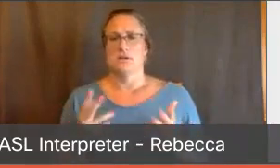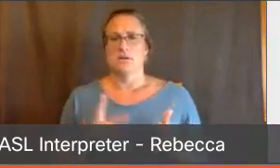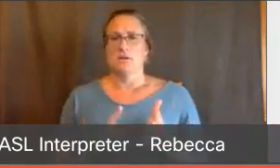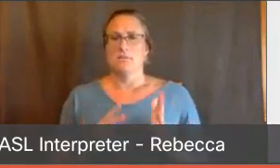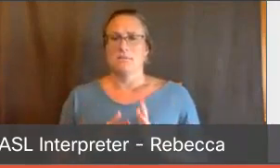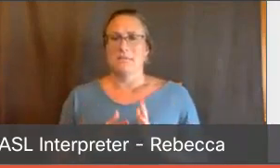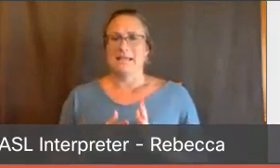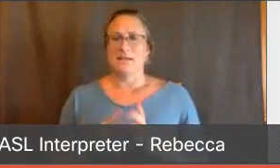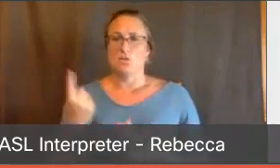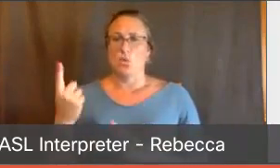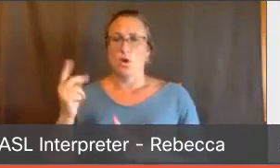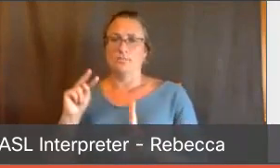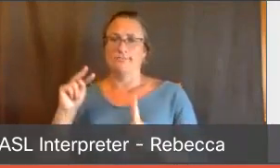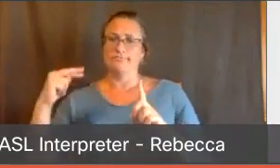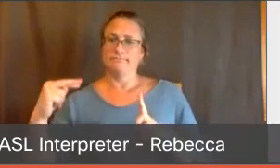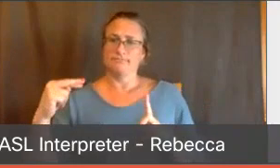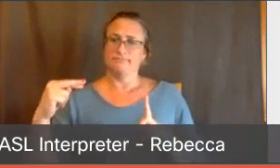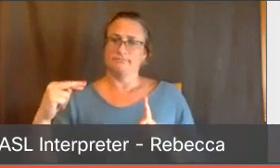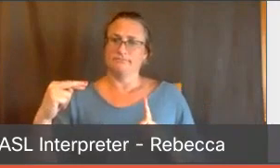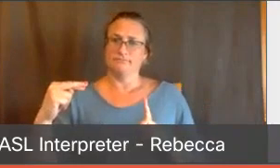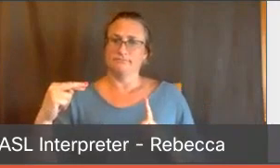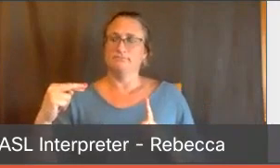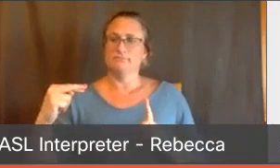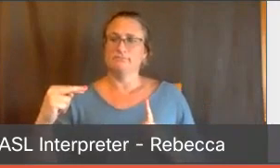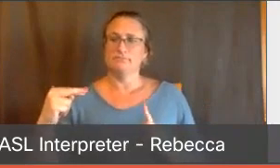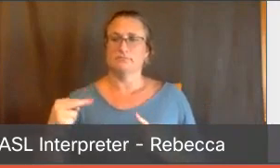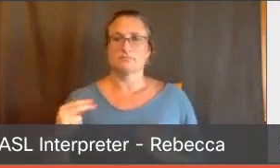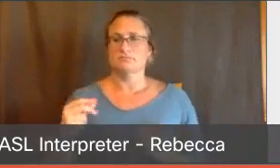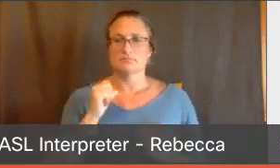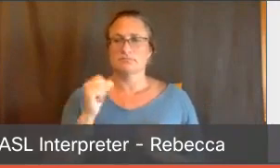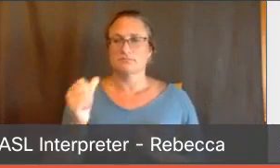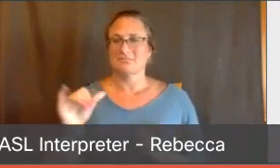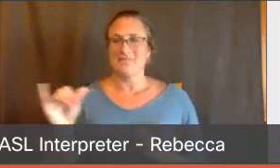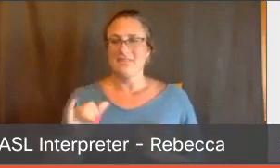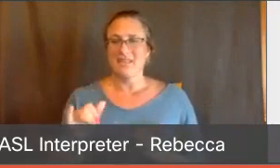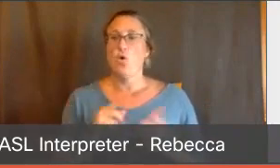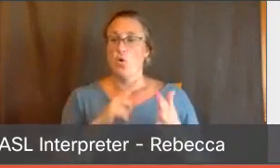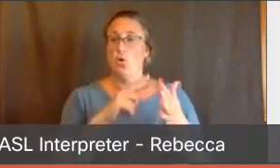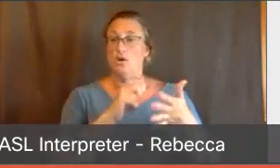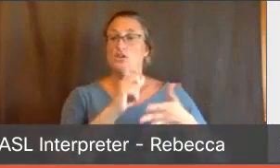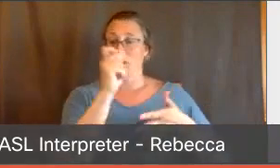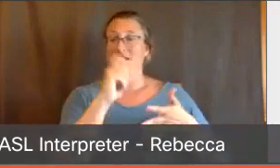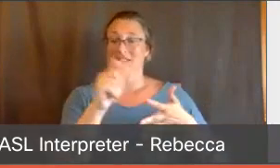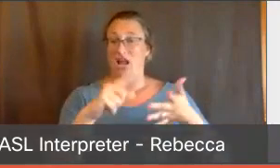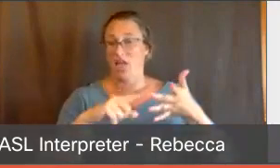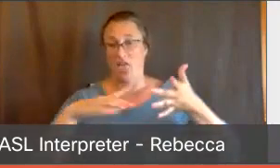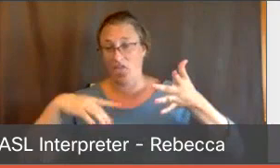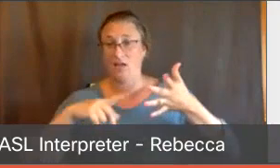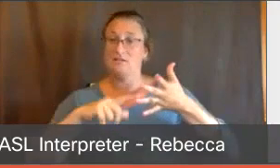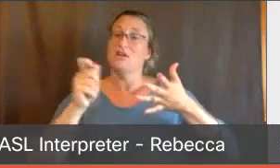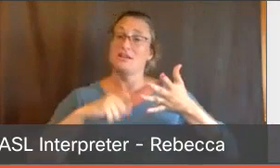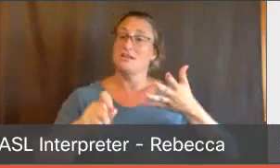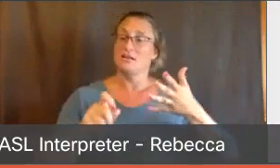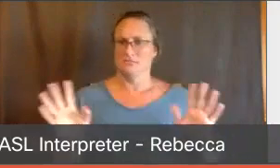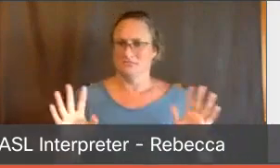a lens, it's a framework through which to see the world. It's not something like a checklist. It's not something we ever attain. It's something that we